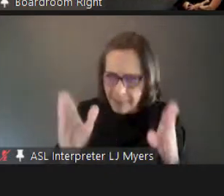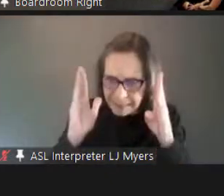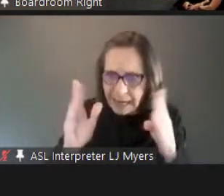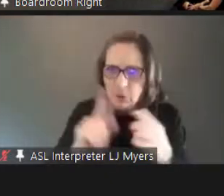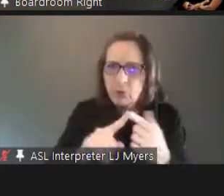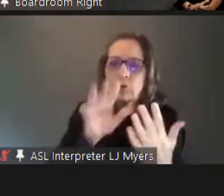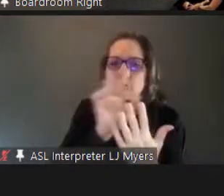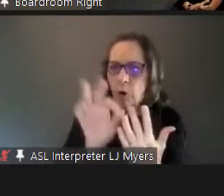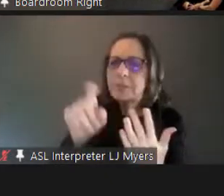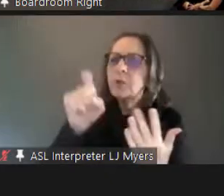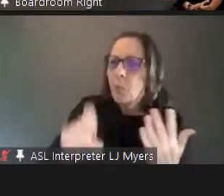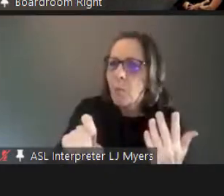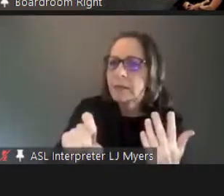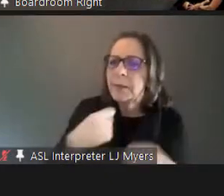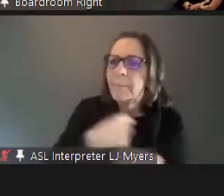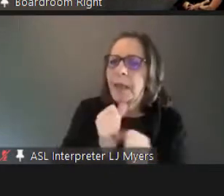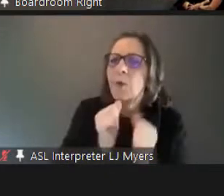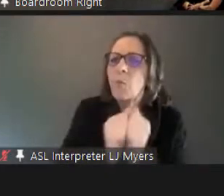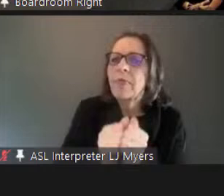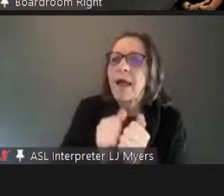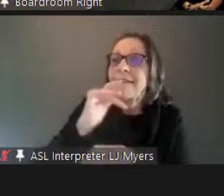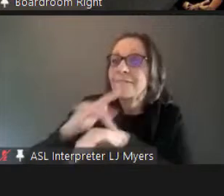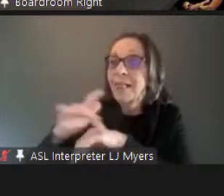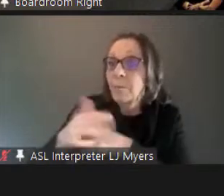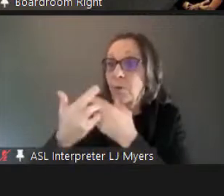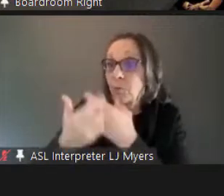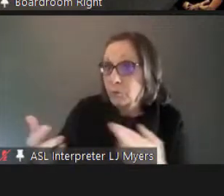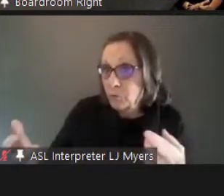made given our available resources.